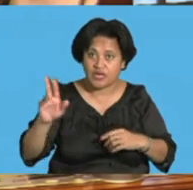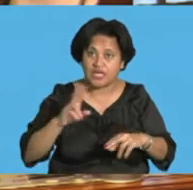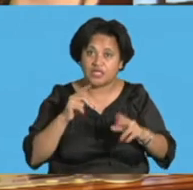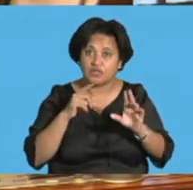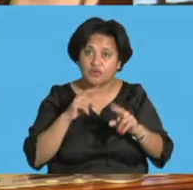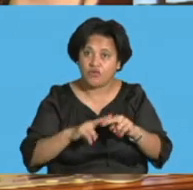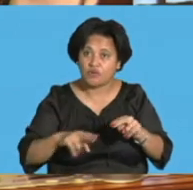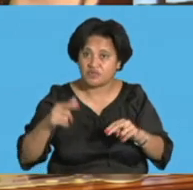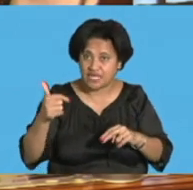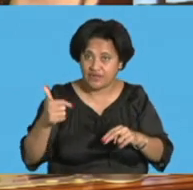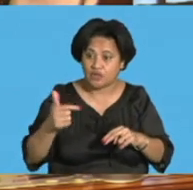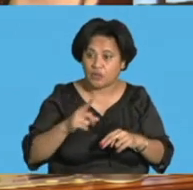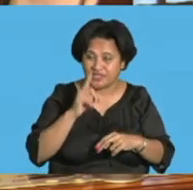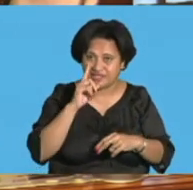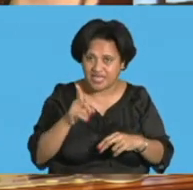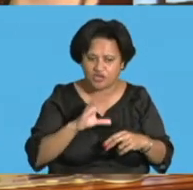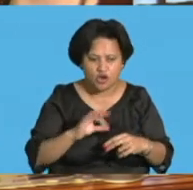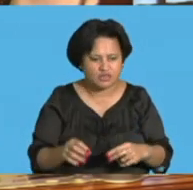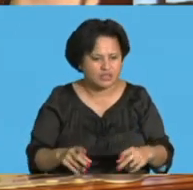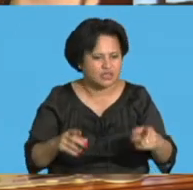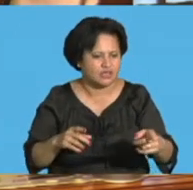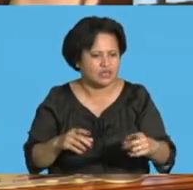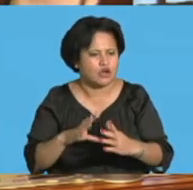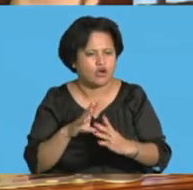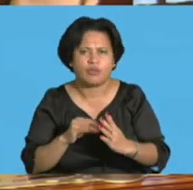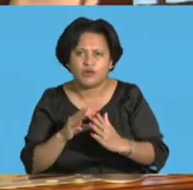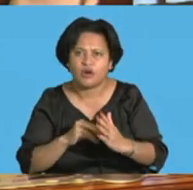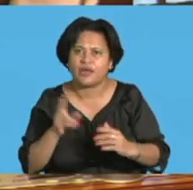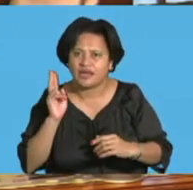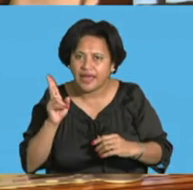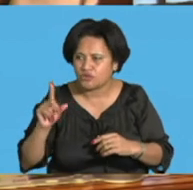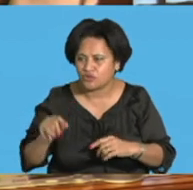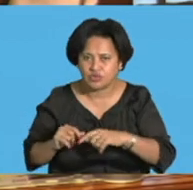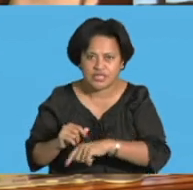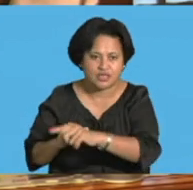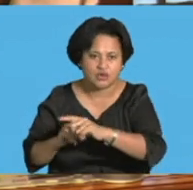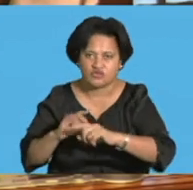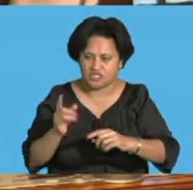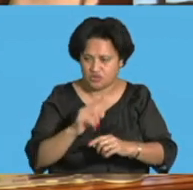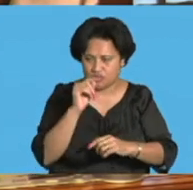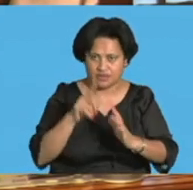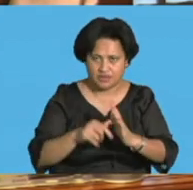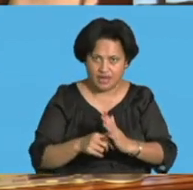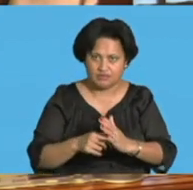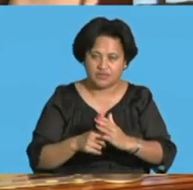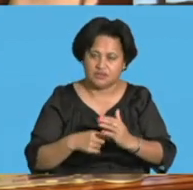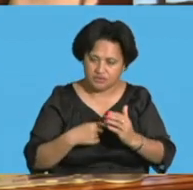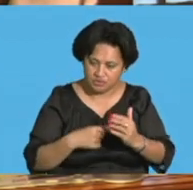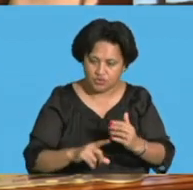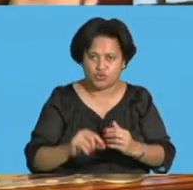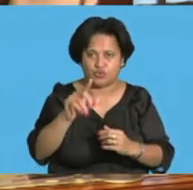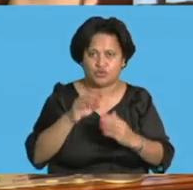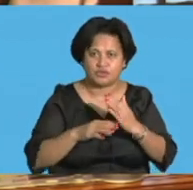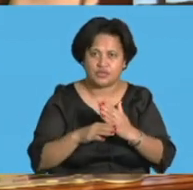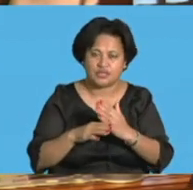This is our new way of doing business. Mr. Speaker, the Fiji First government has fully opened the doors of education to all Fijians.